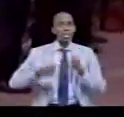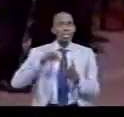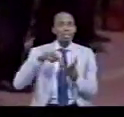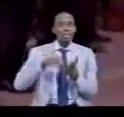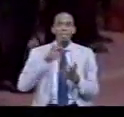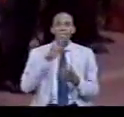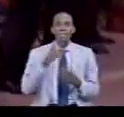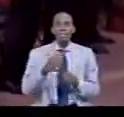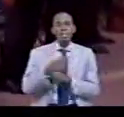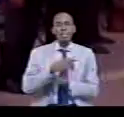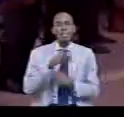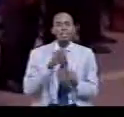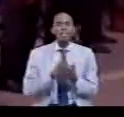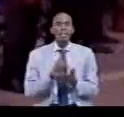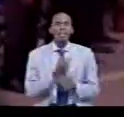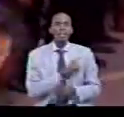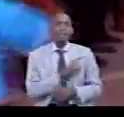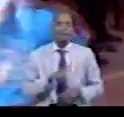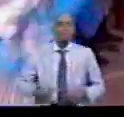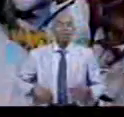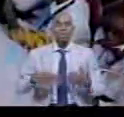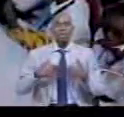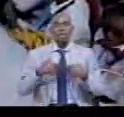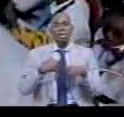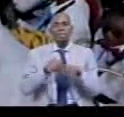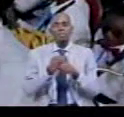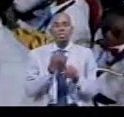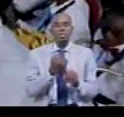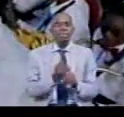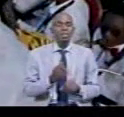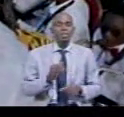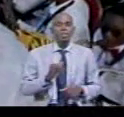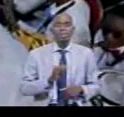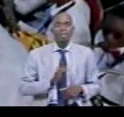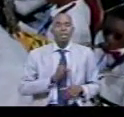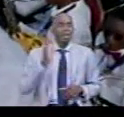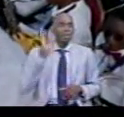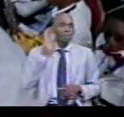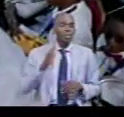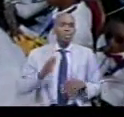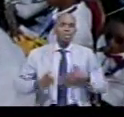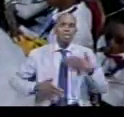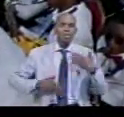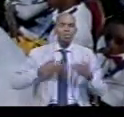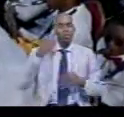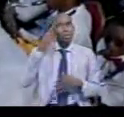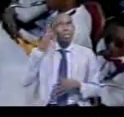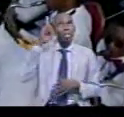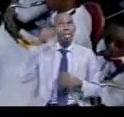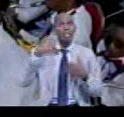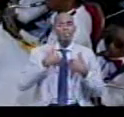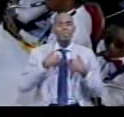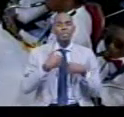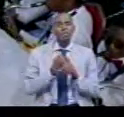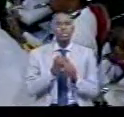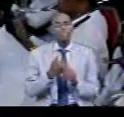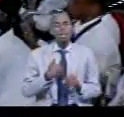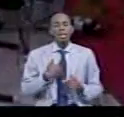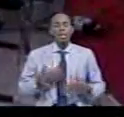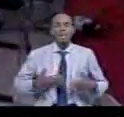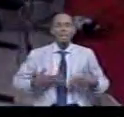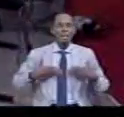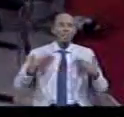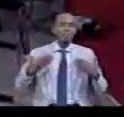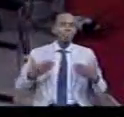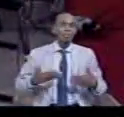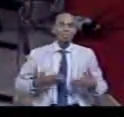say, this is the day that the Lord has made. I will rejoice, for he has made me glad. He